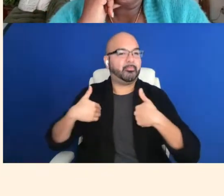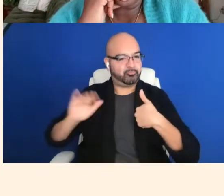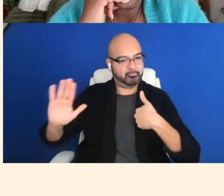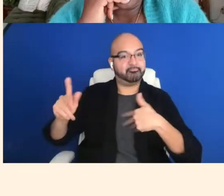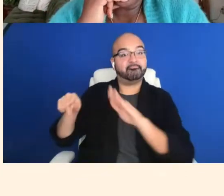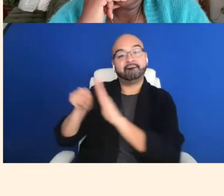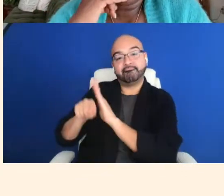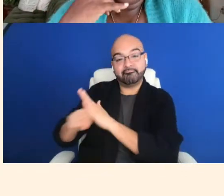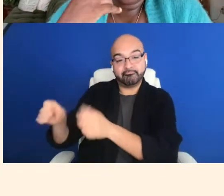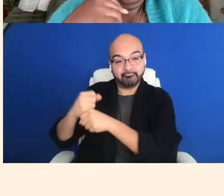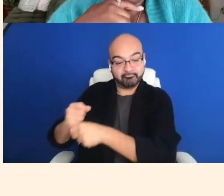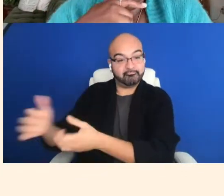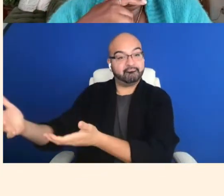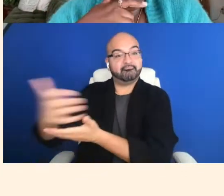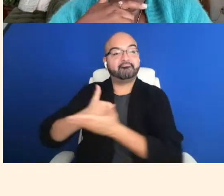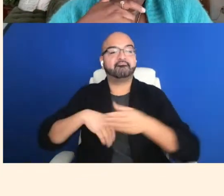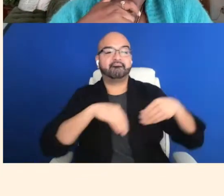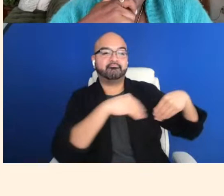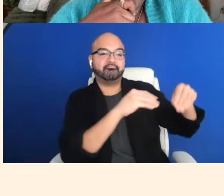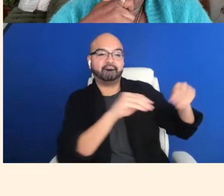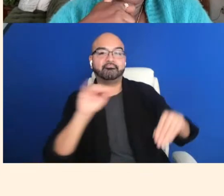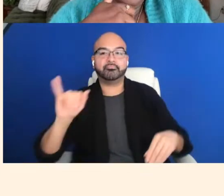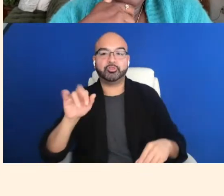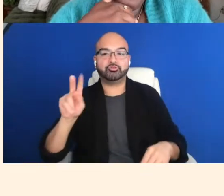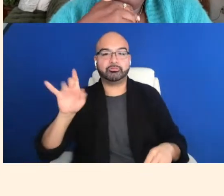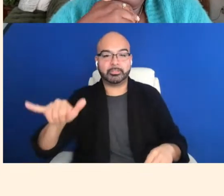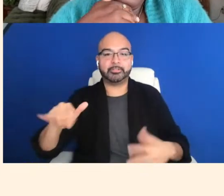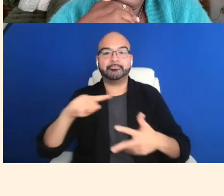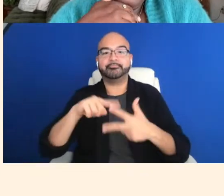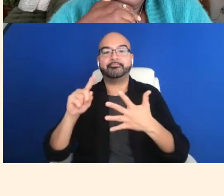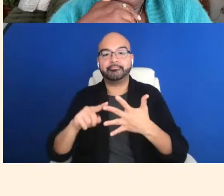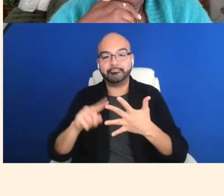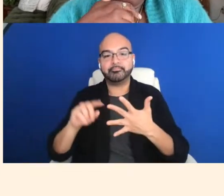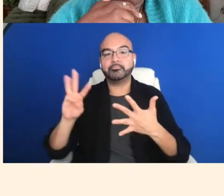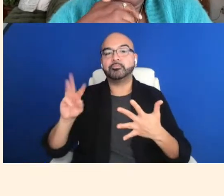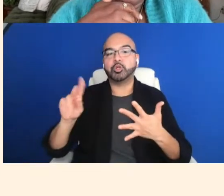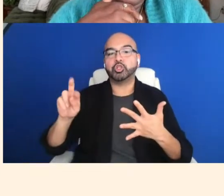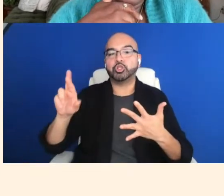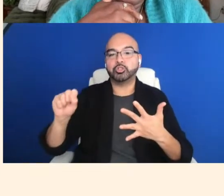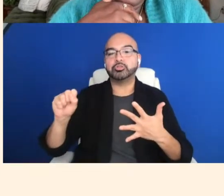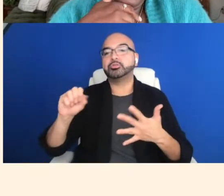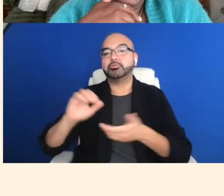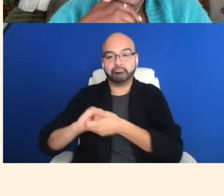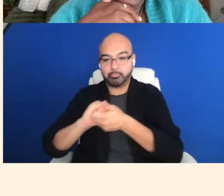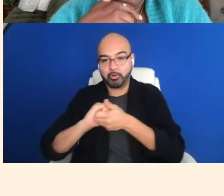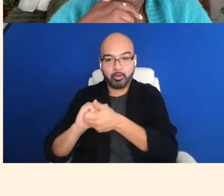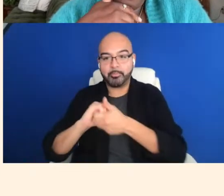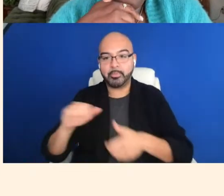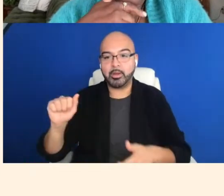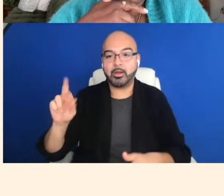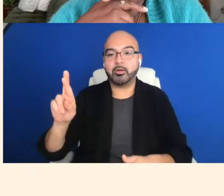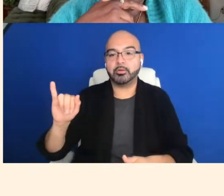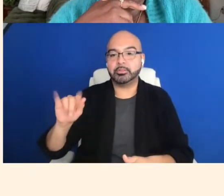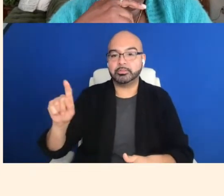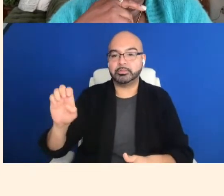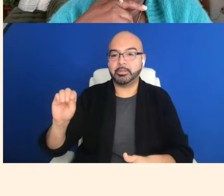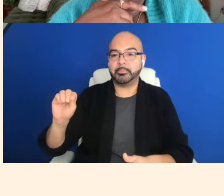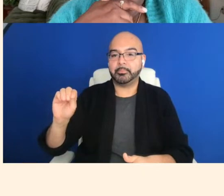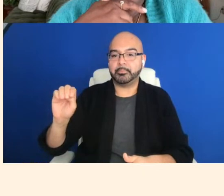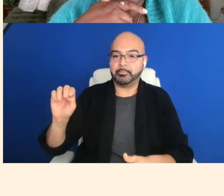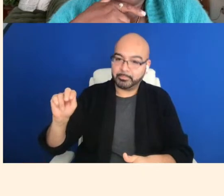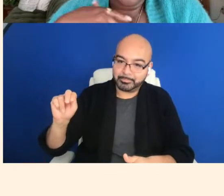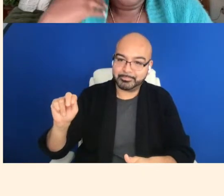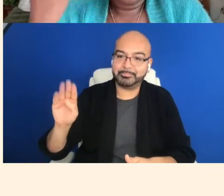on their land. There's the worker co-op, Ours Mindy Bakery, which is a proper legal